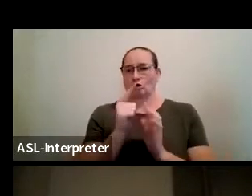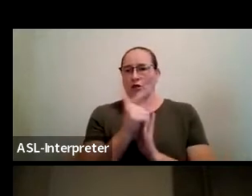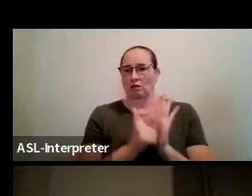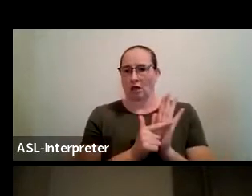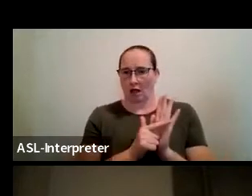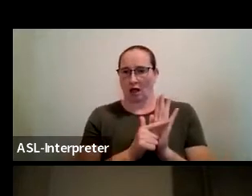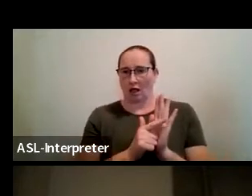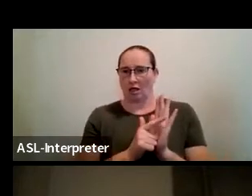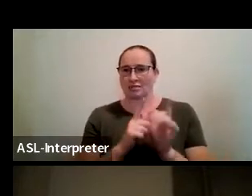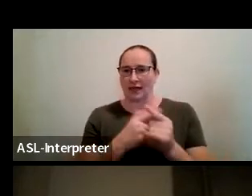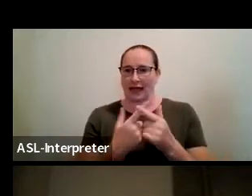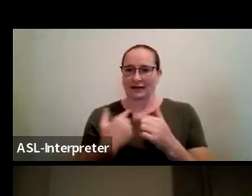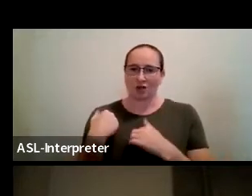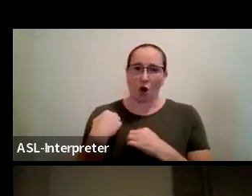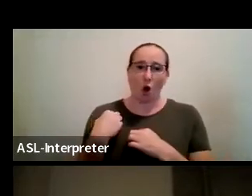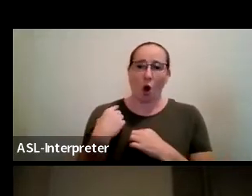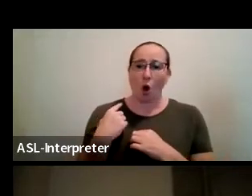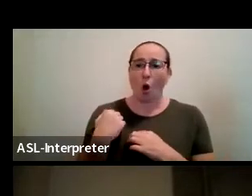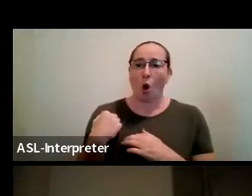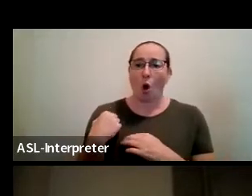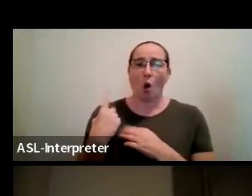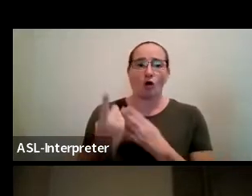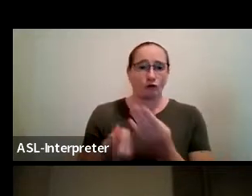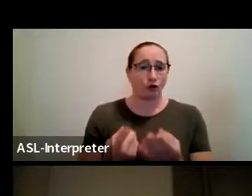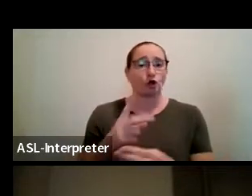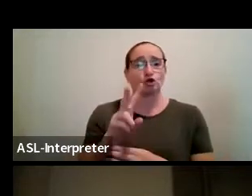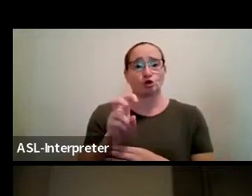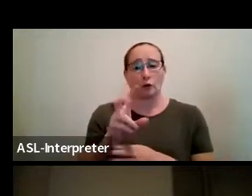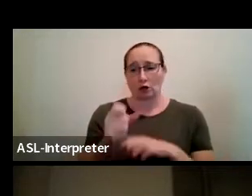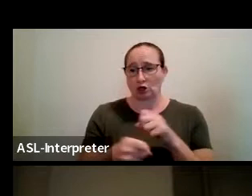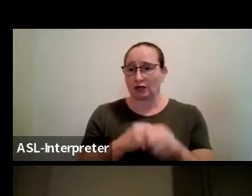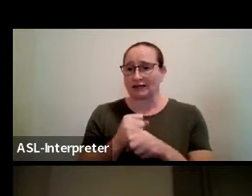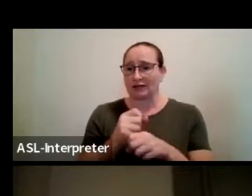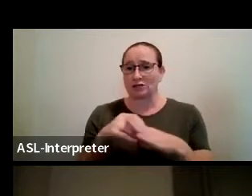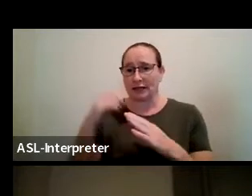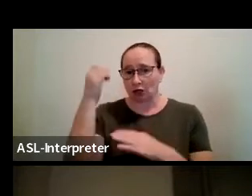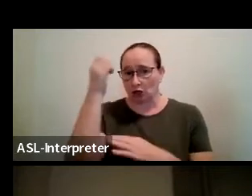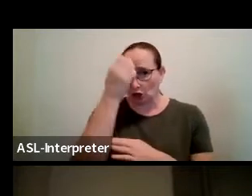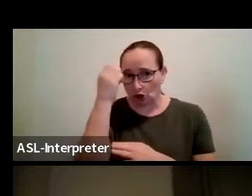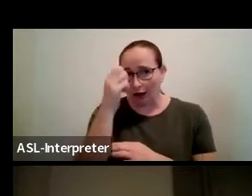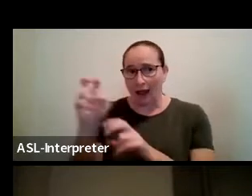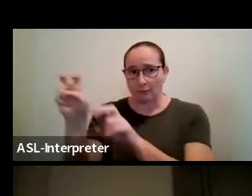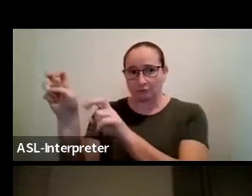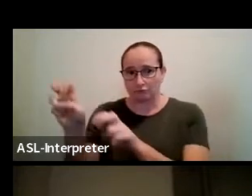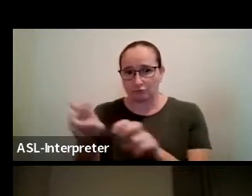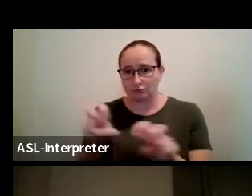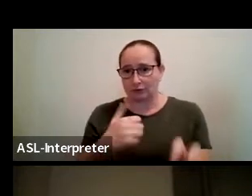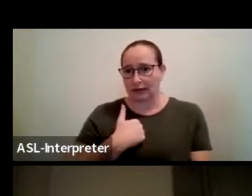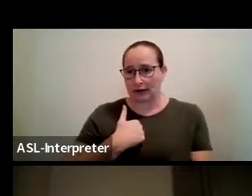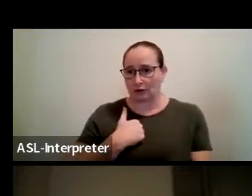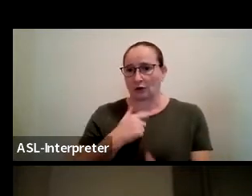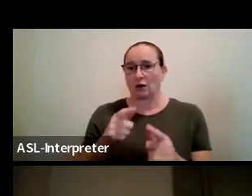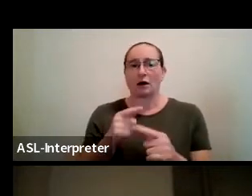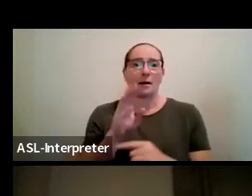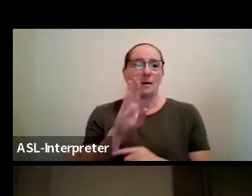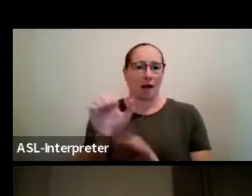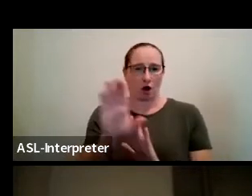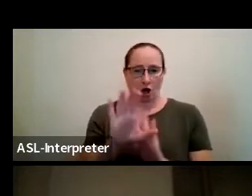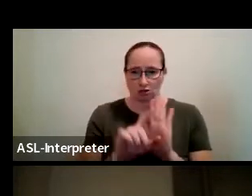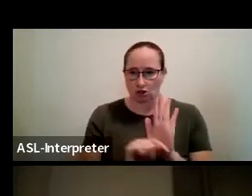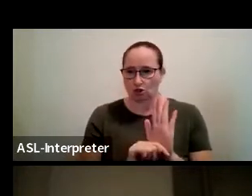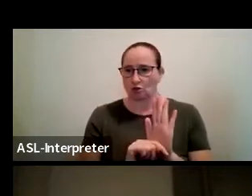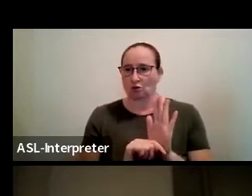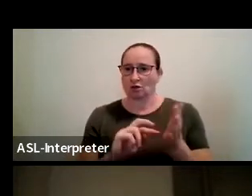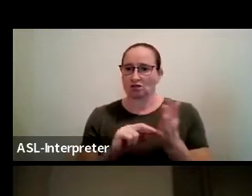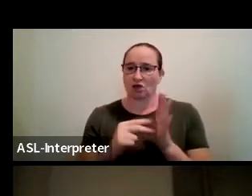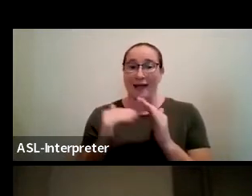that's been established over 200 years in Europe and has been transported into Canada by virtue of our Constitution. So in